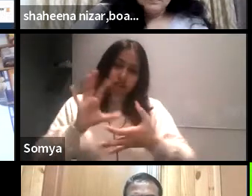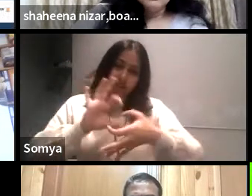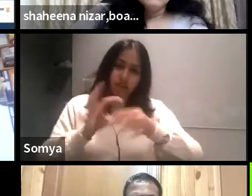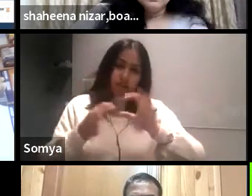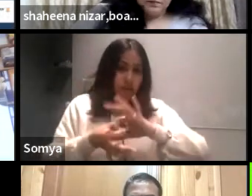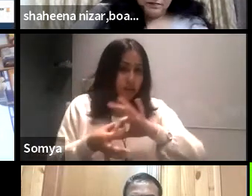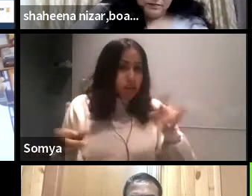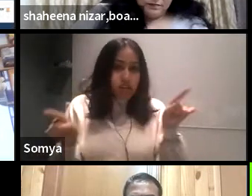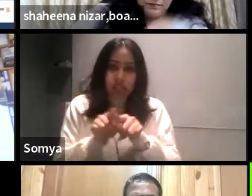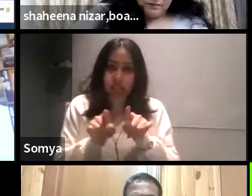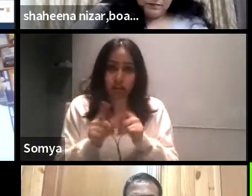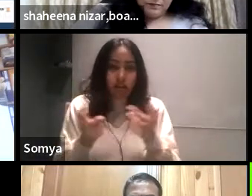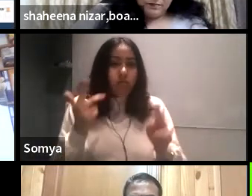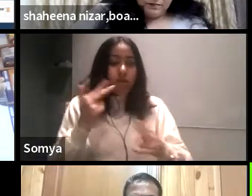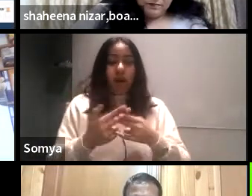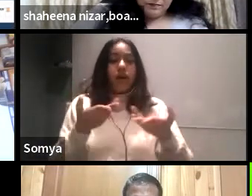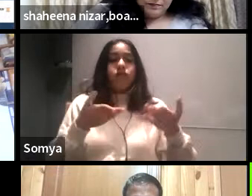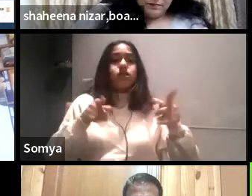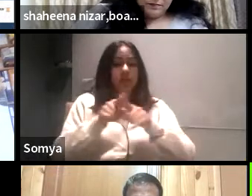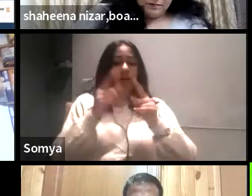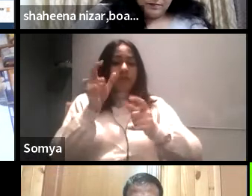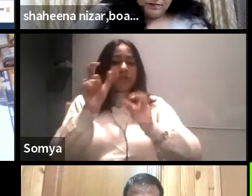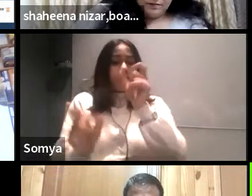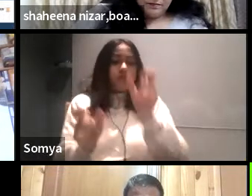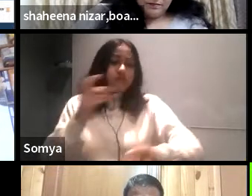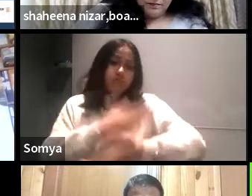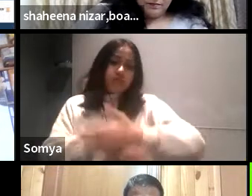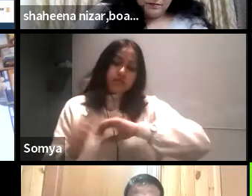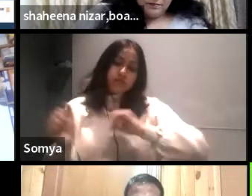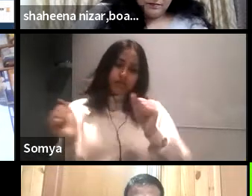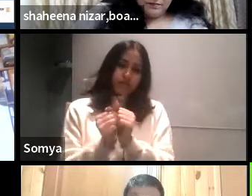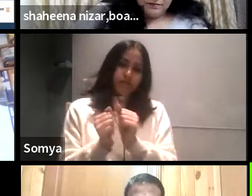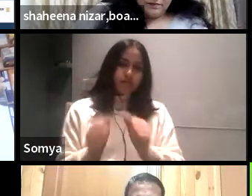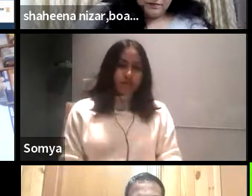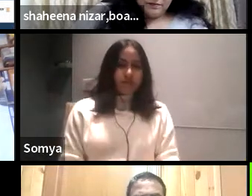to differently abled.